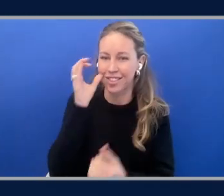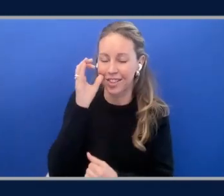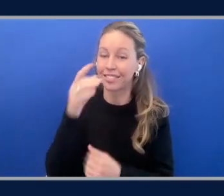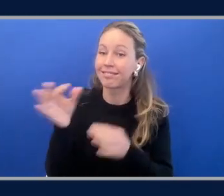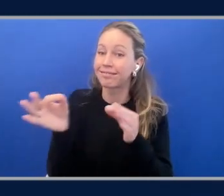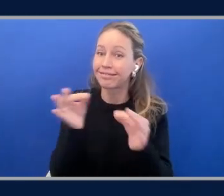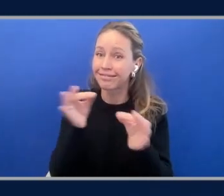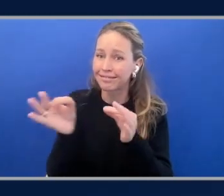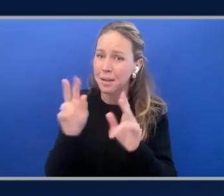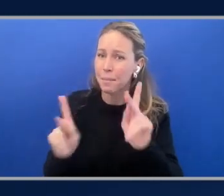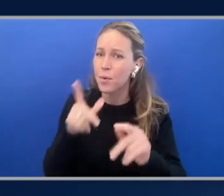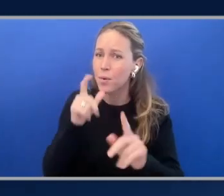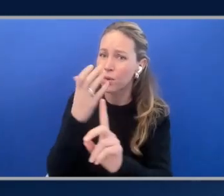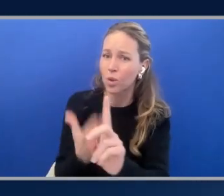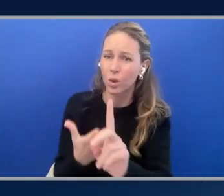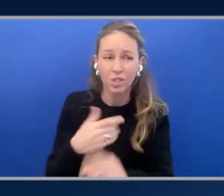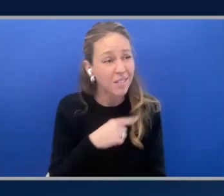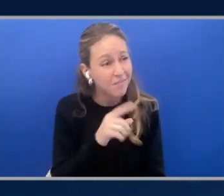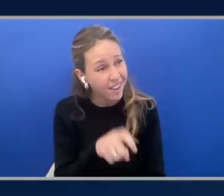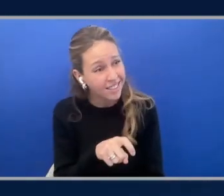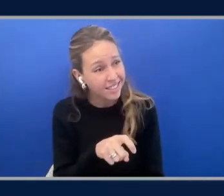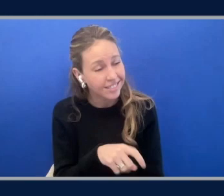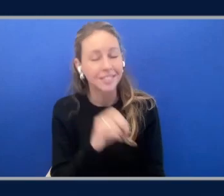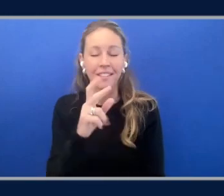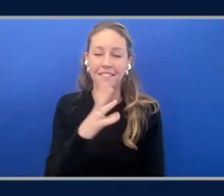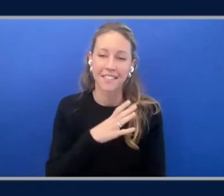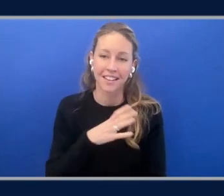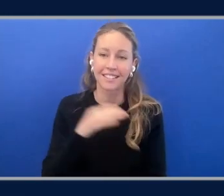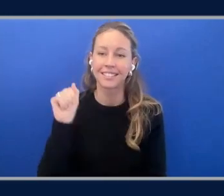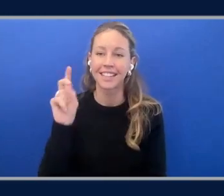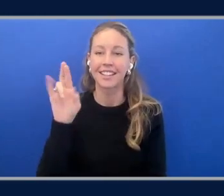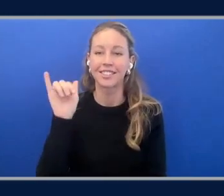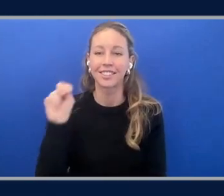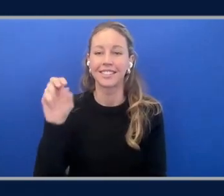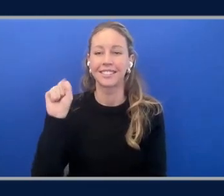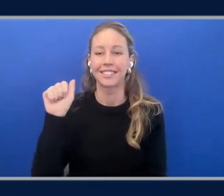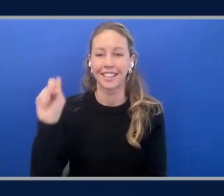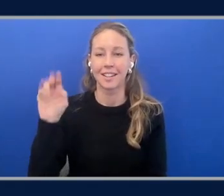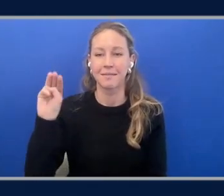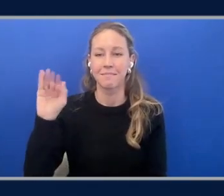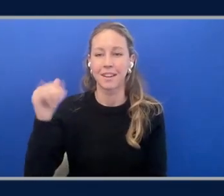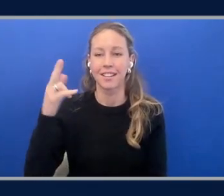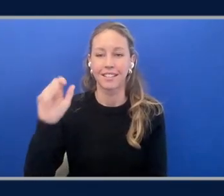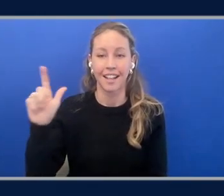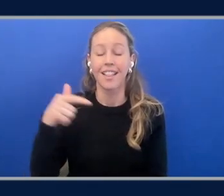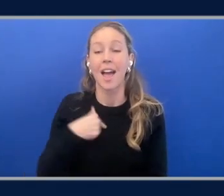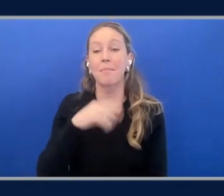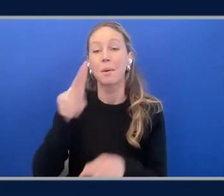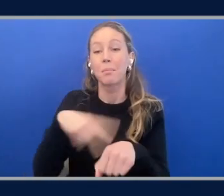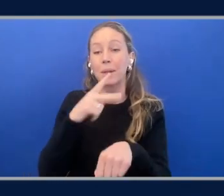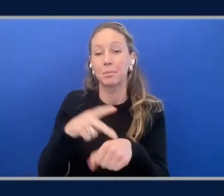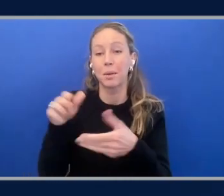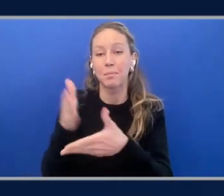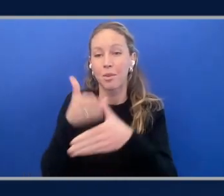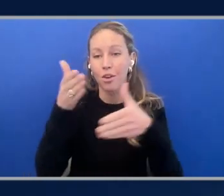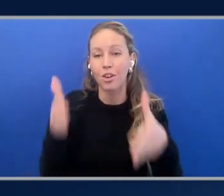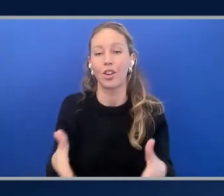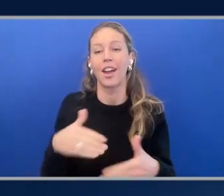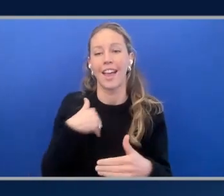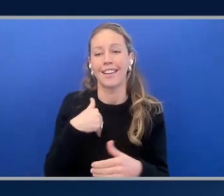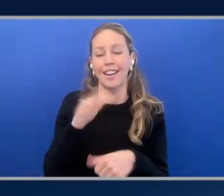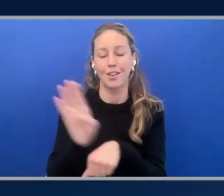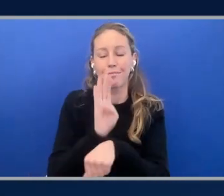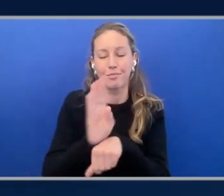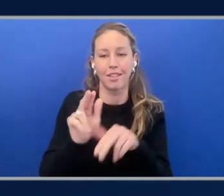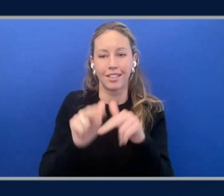Do I have to? Yeah, why not? Okay, sure. Hey, everyone. My name is Adrian San Miguel. I'm a principal partner enterprise architect here at AWS,